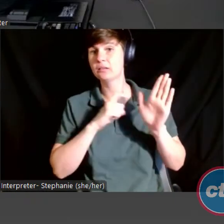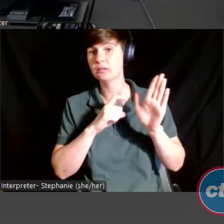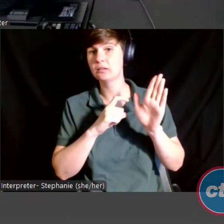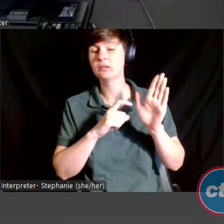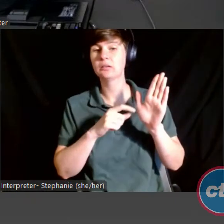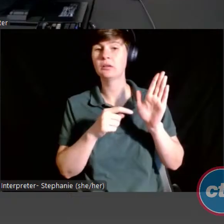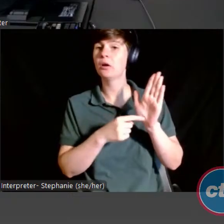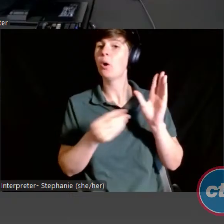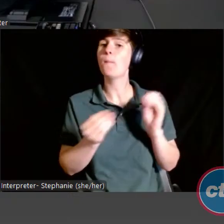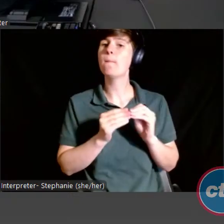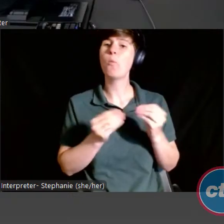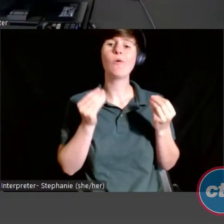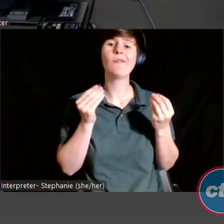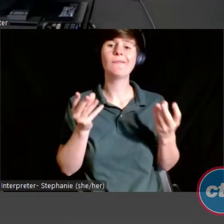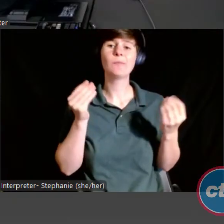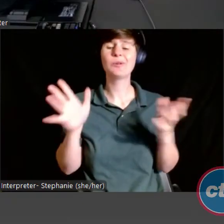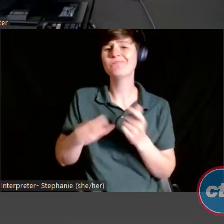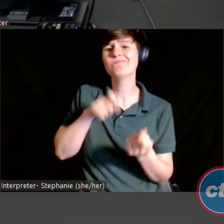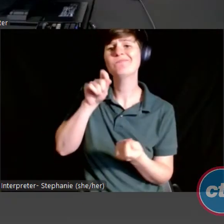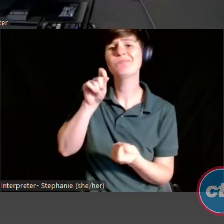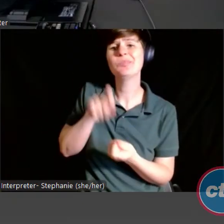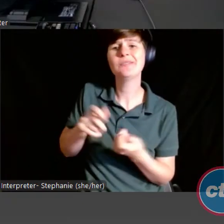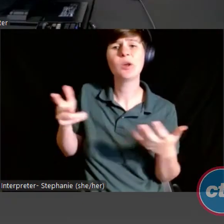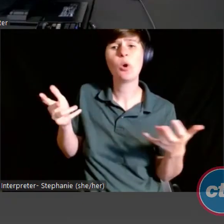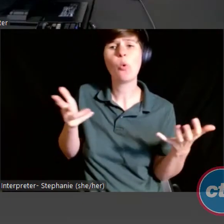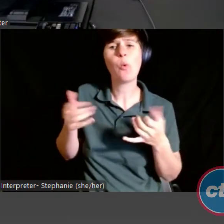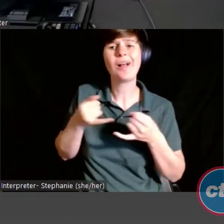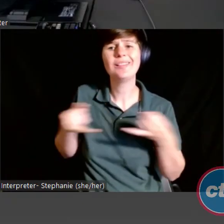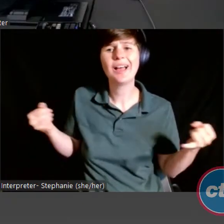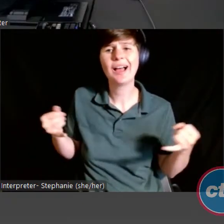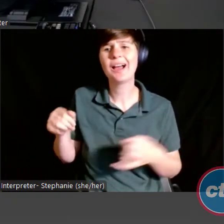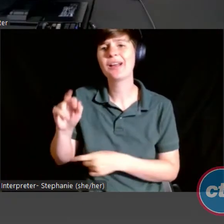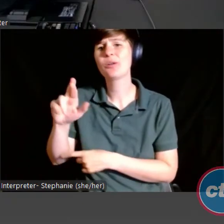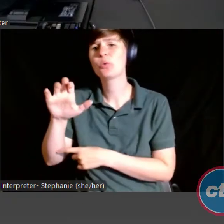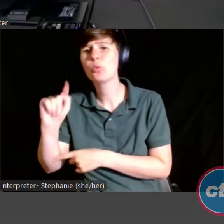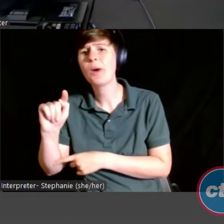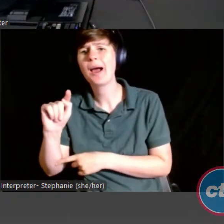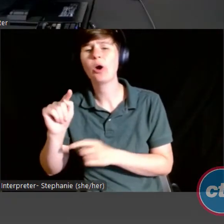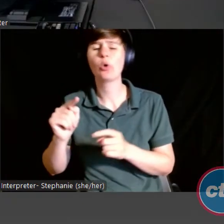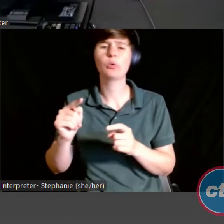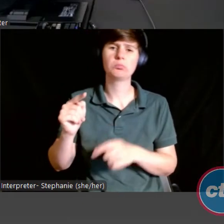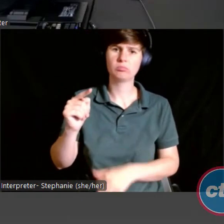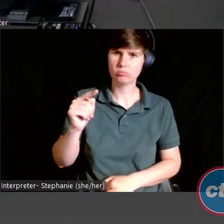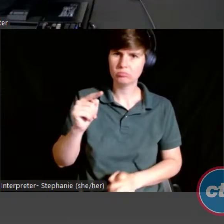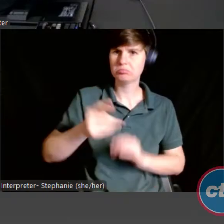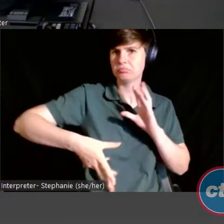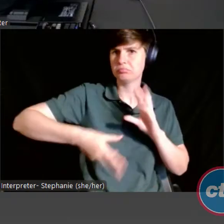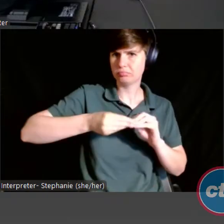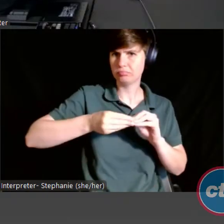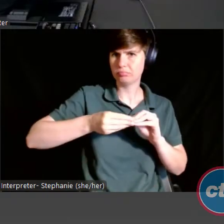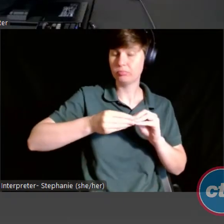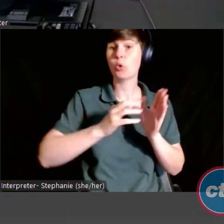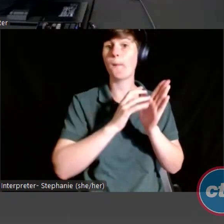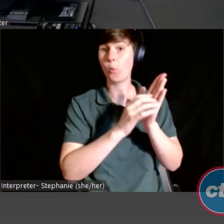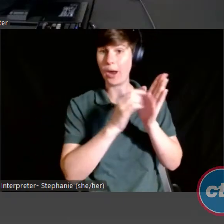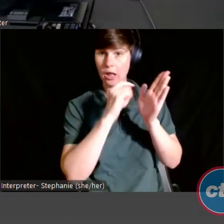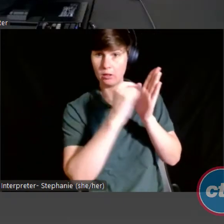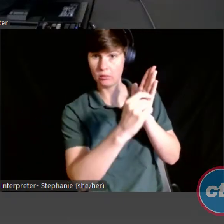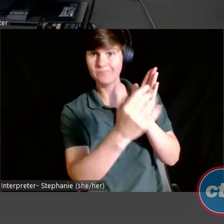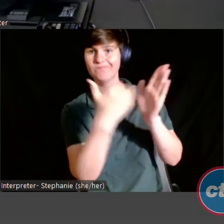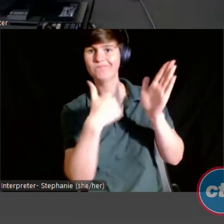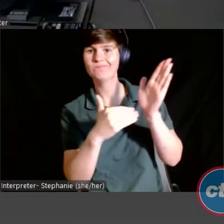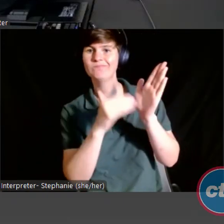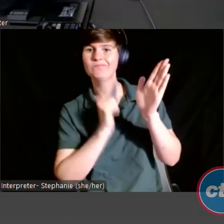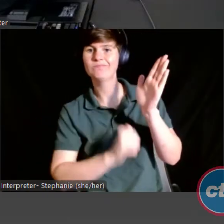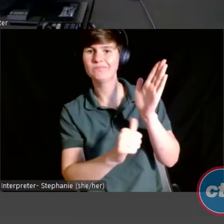more information, route-specific information that will be affixed beneath existing Braille to have